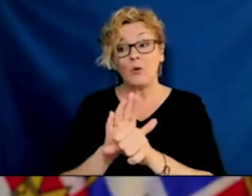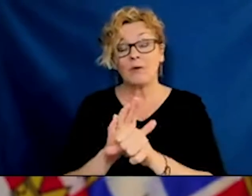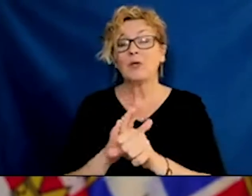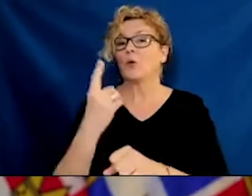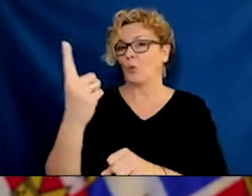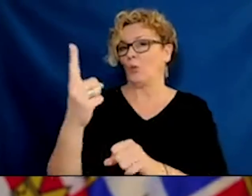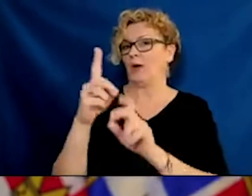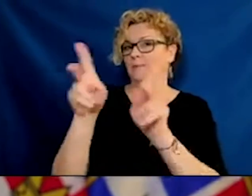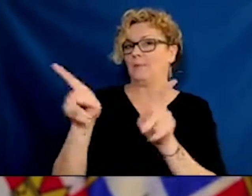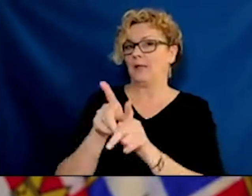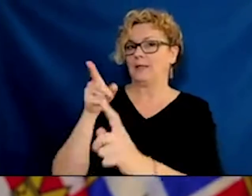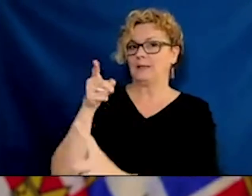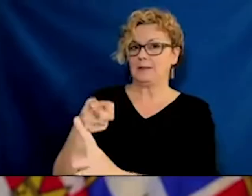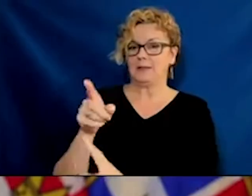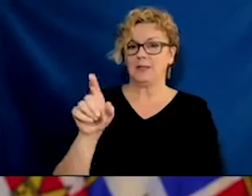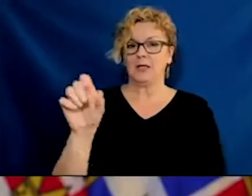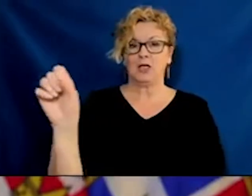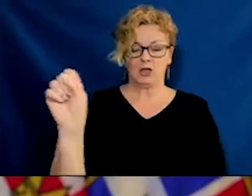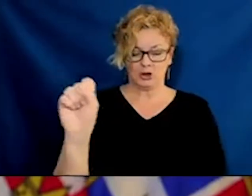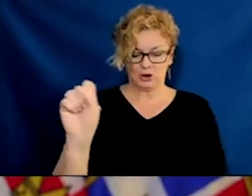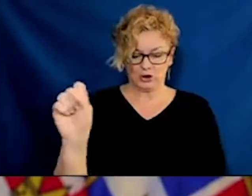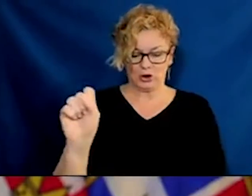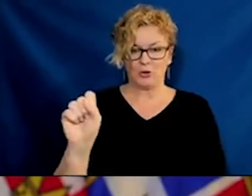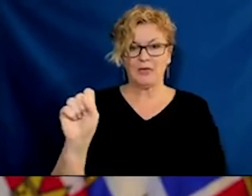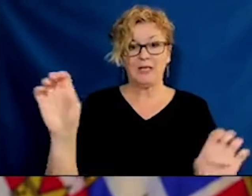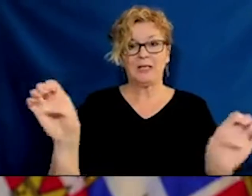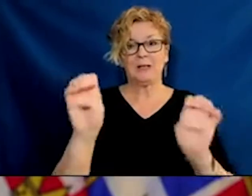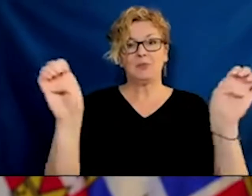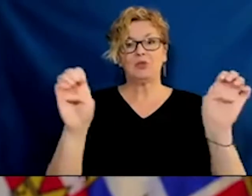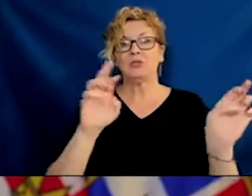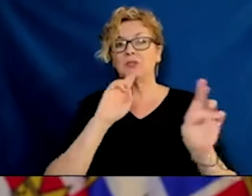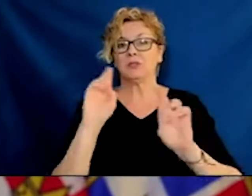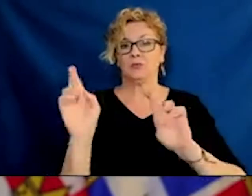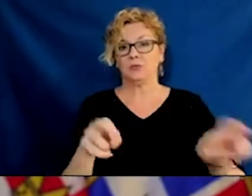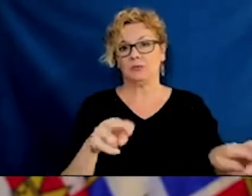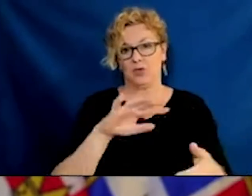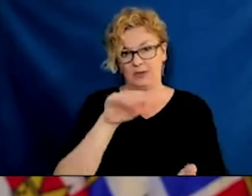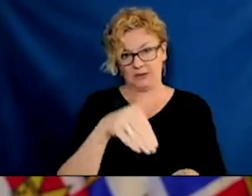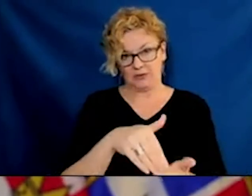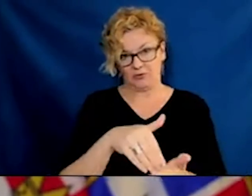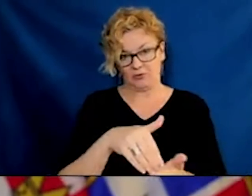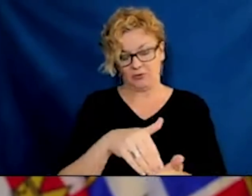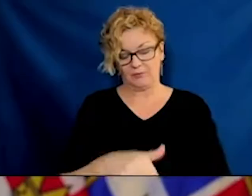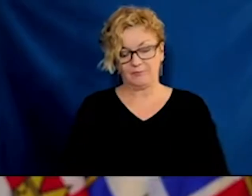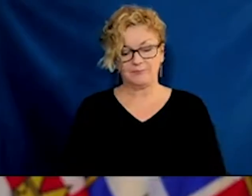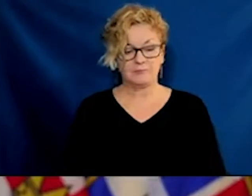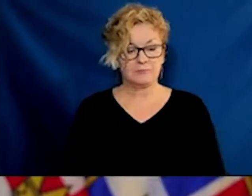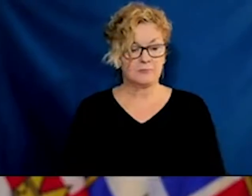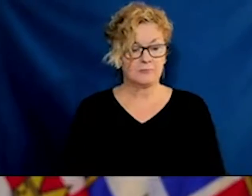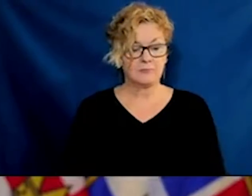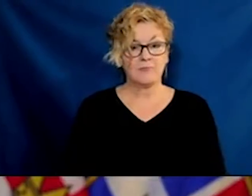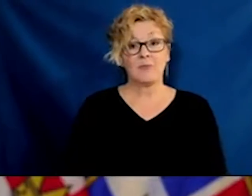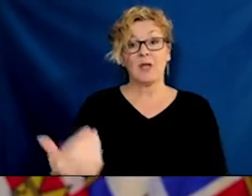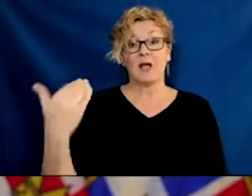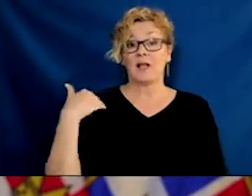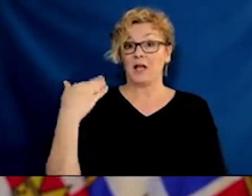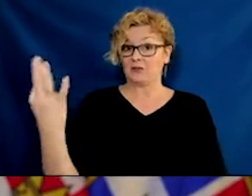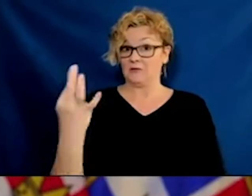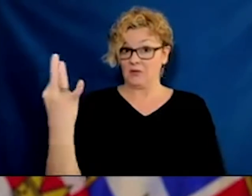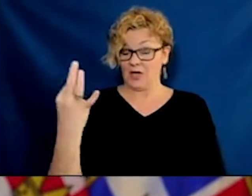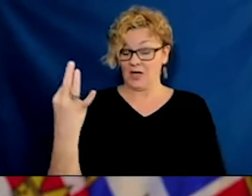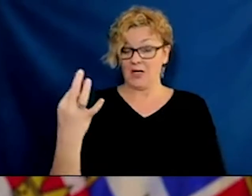On Friday, along with Premier Horgan, Minister Dix, and Dr. Ballum, we shared the details of our province-wide